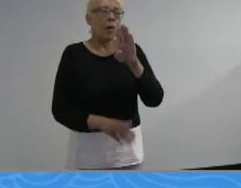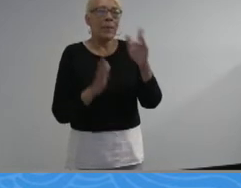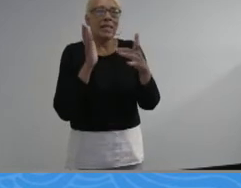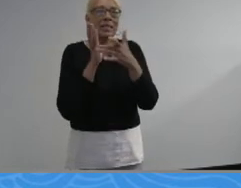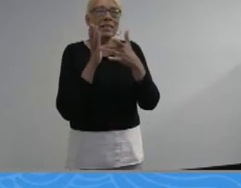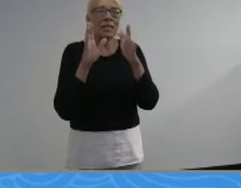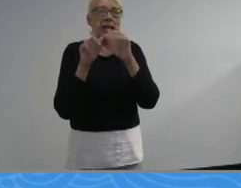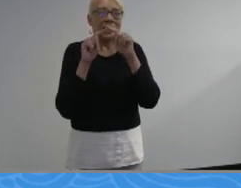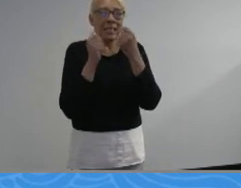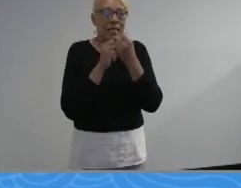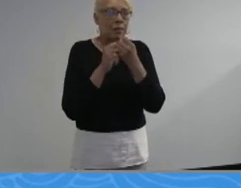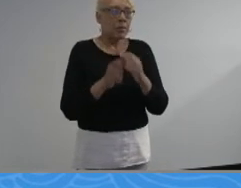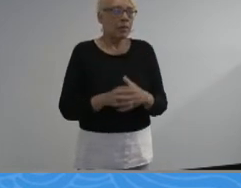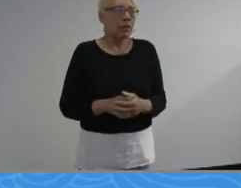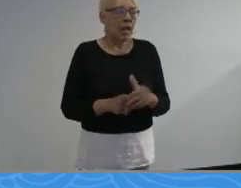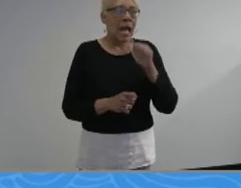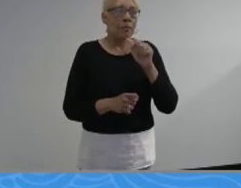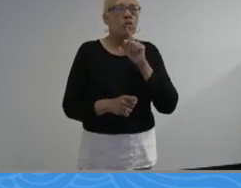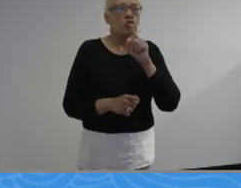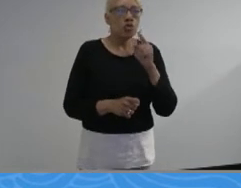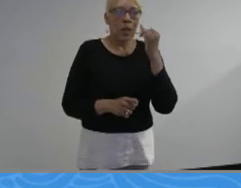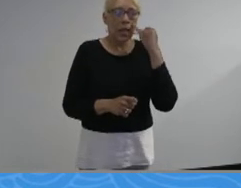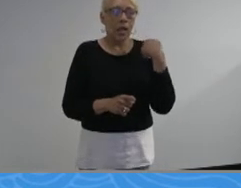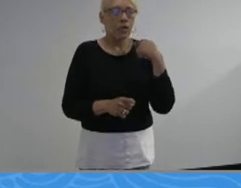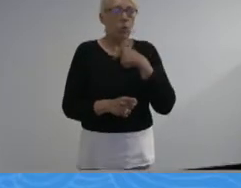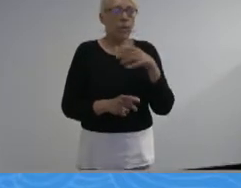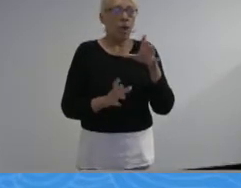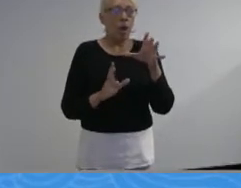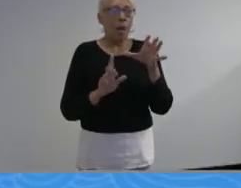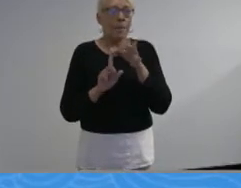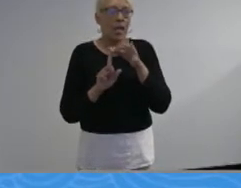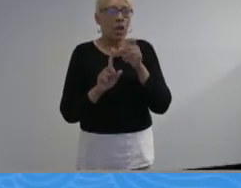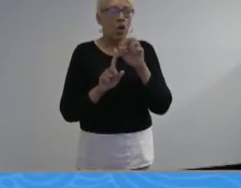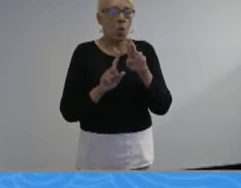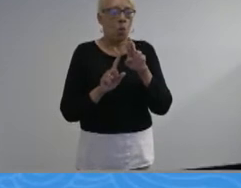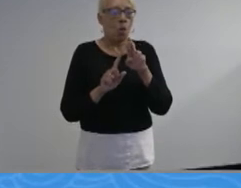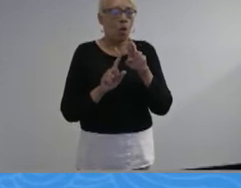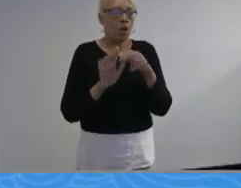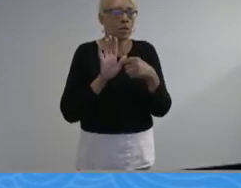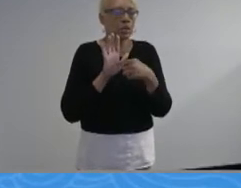So can you see? I'm not sure if we're pinned or if we're spotlighted.